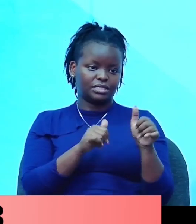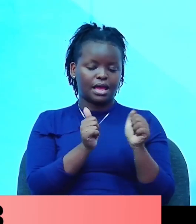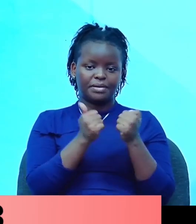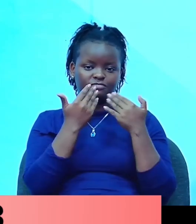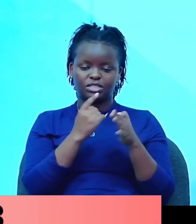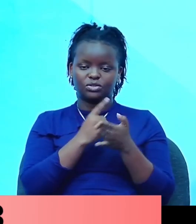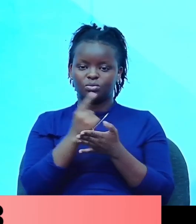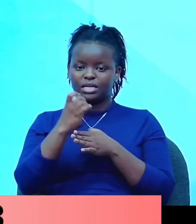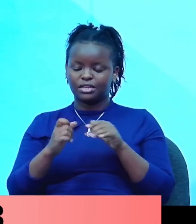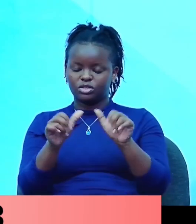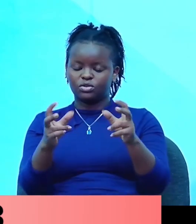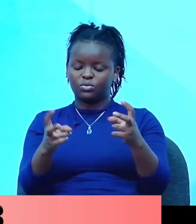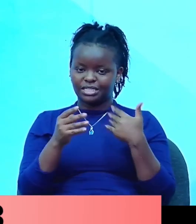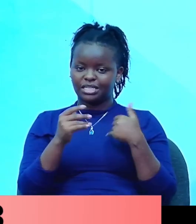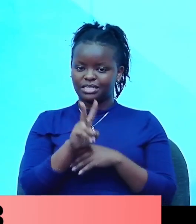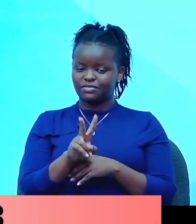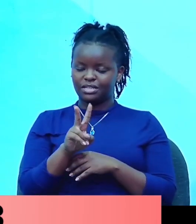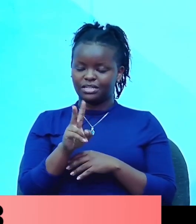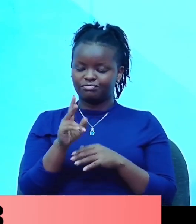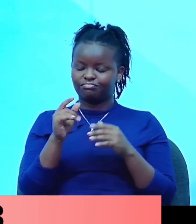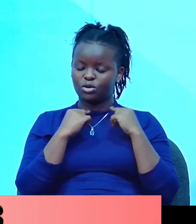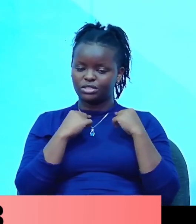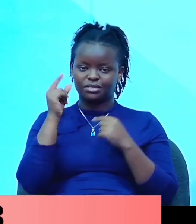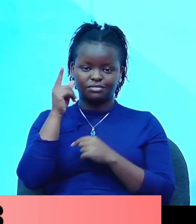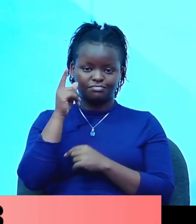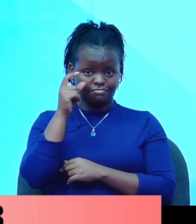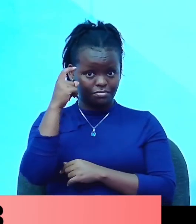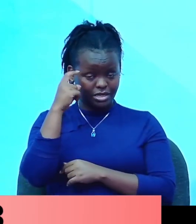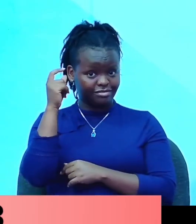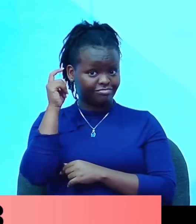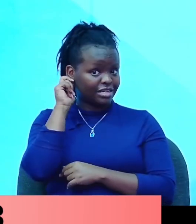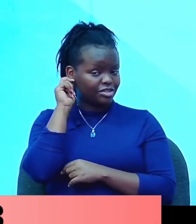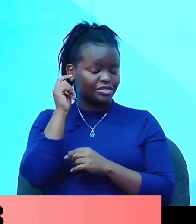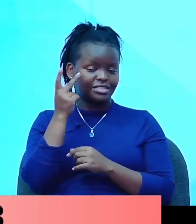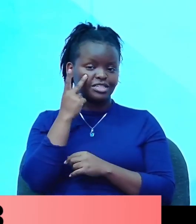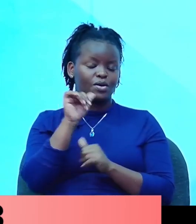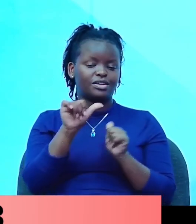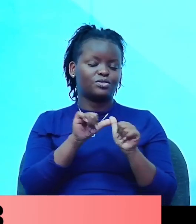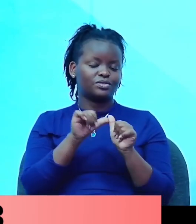it Science TV. Thank you so much. I've been your host, Bill Clinton Odhiambo. See you around next time. Cheers.